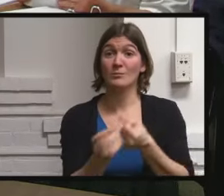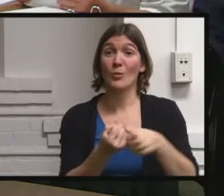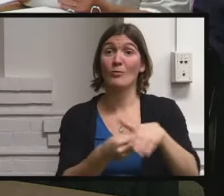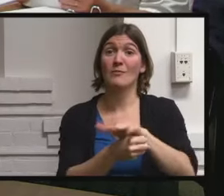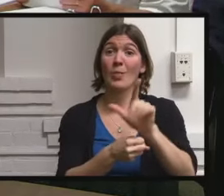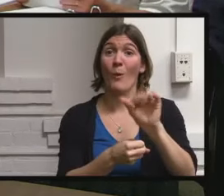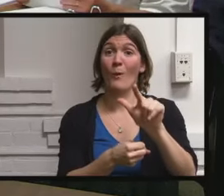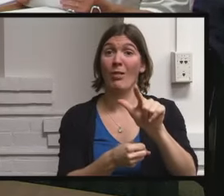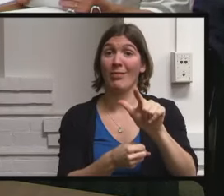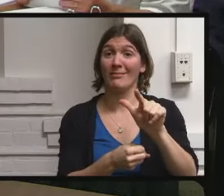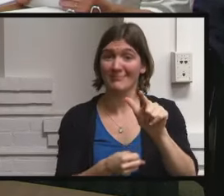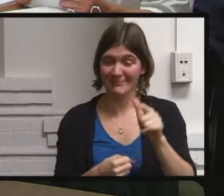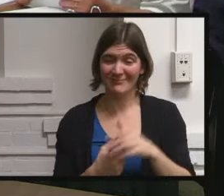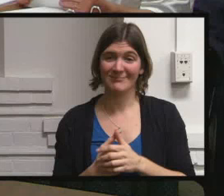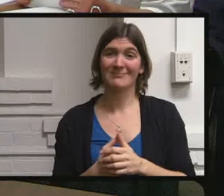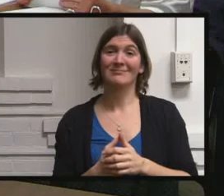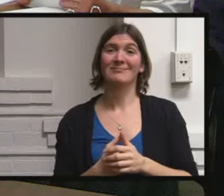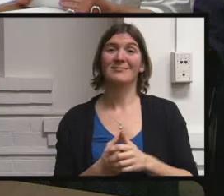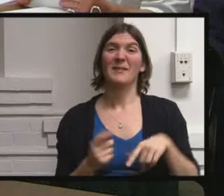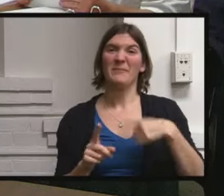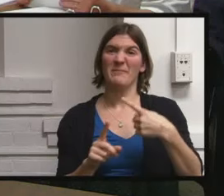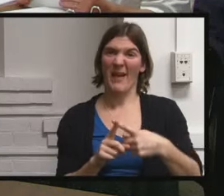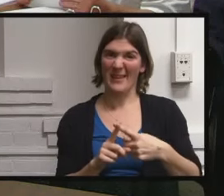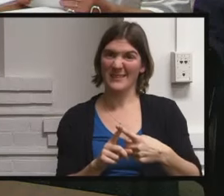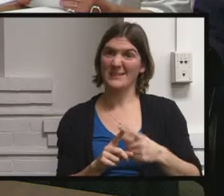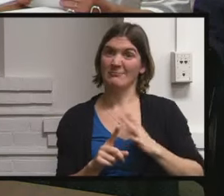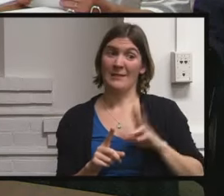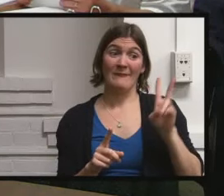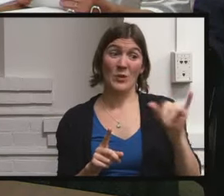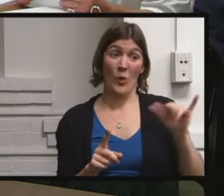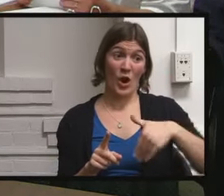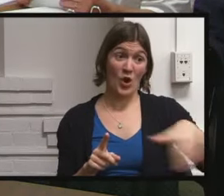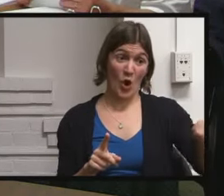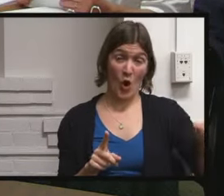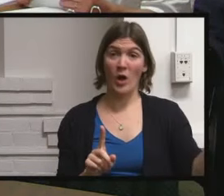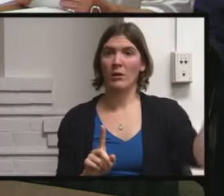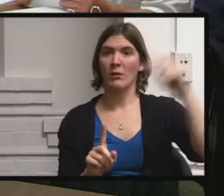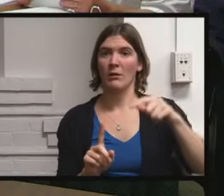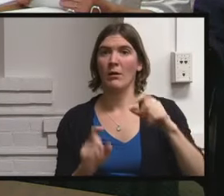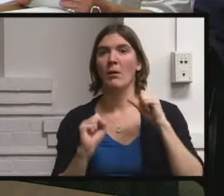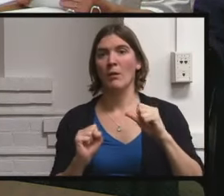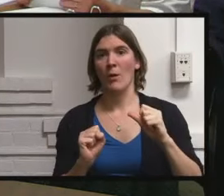economy, particularly with the departure of VY. And we're glad to be able to